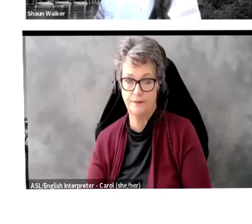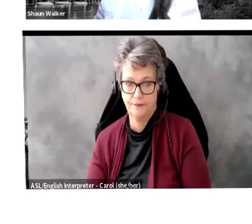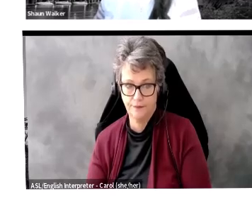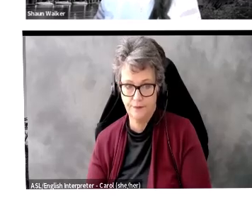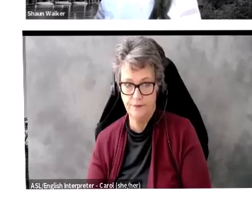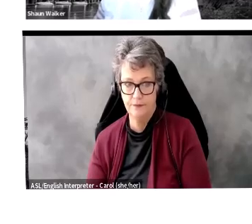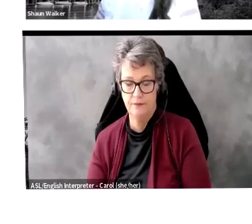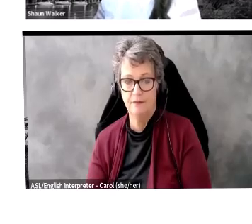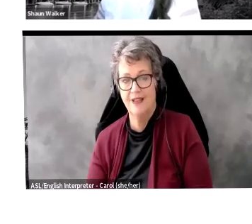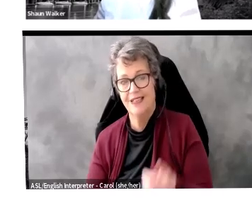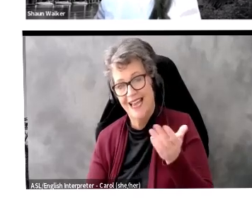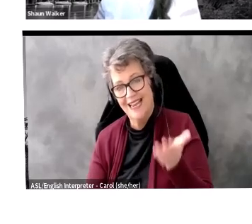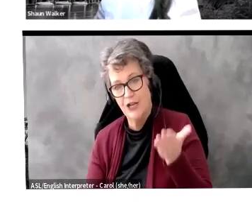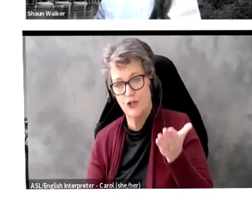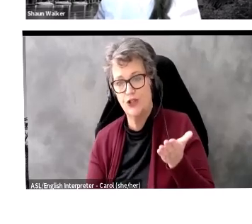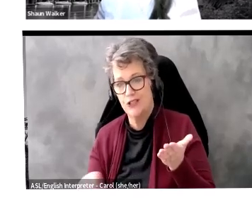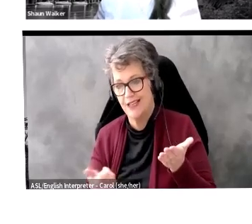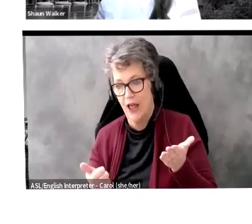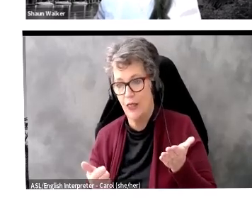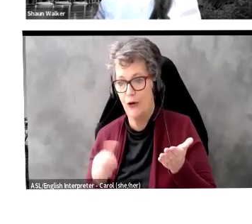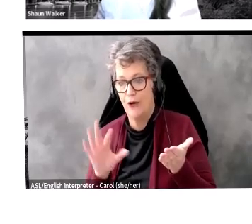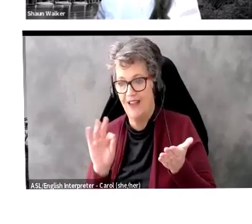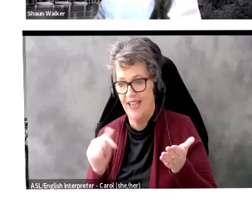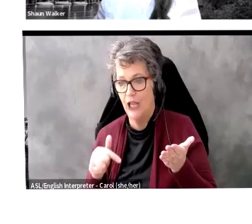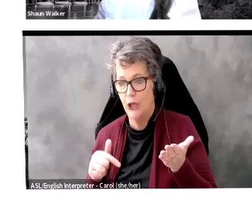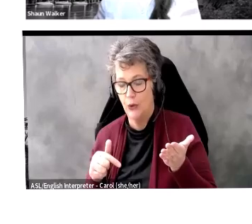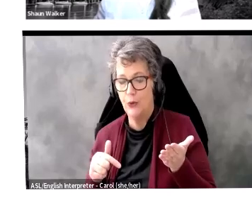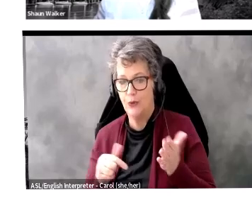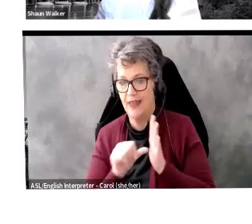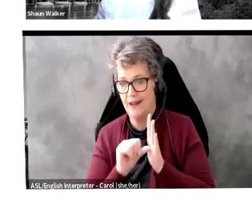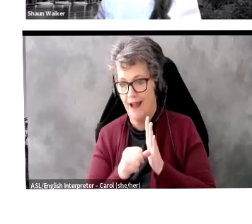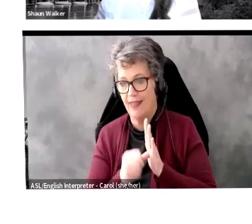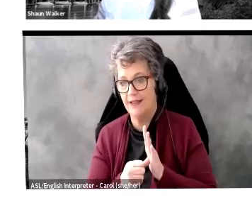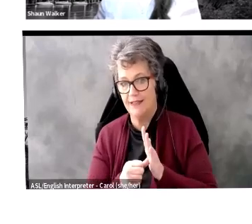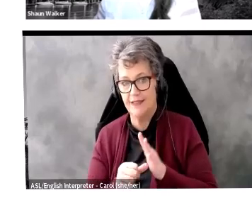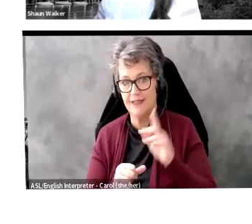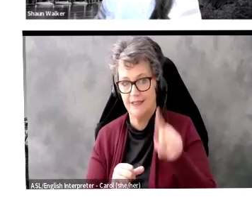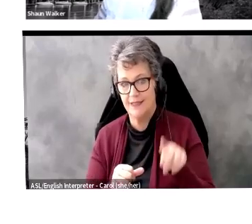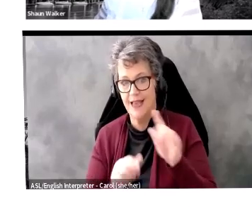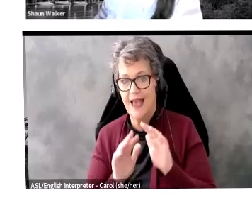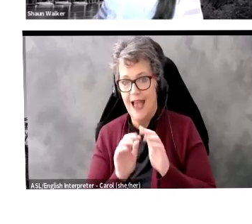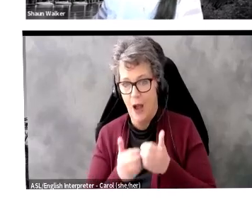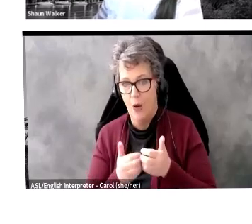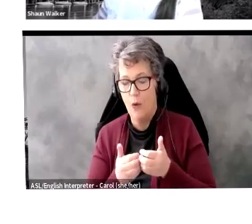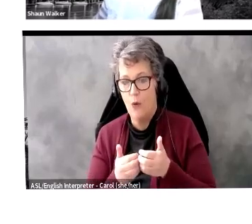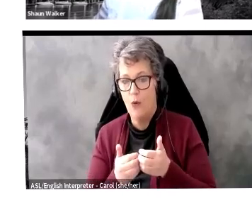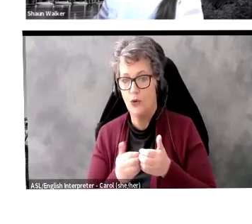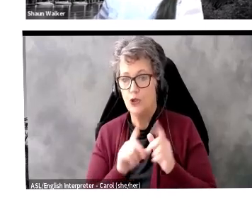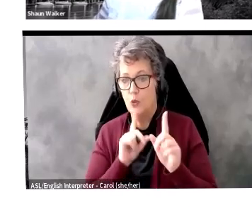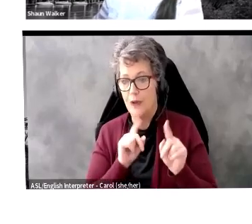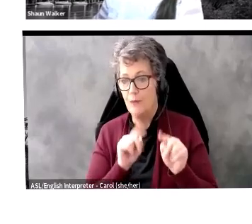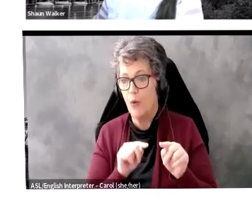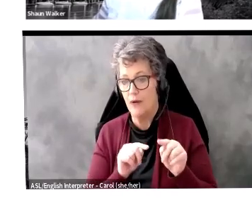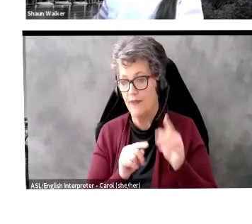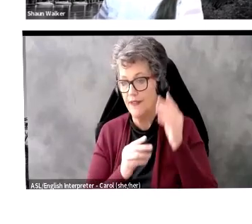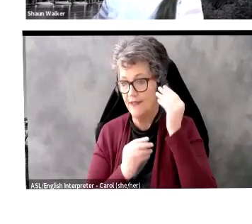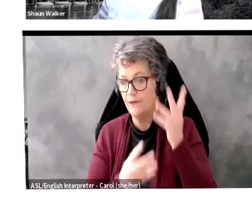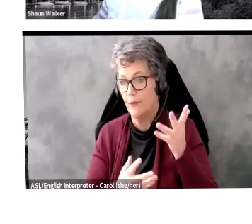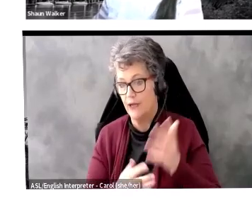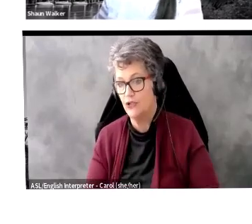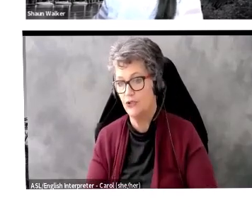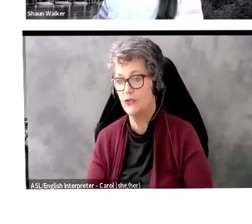And so again, here, this is just another one of the FAQs that highlights how to be able to report this